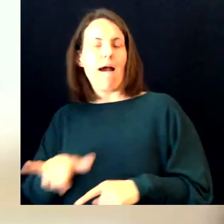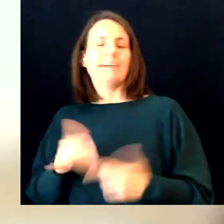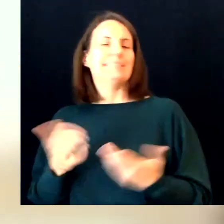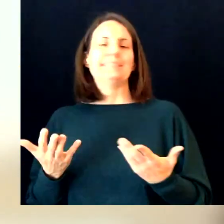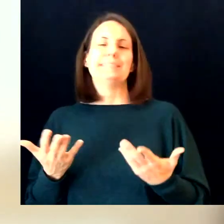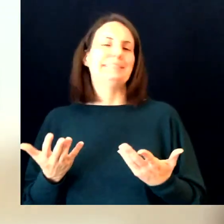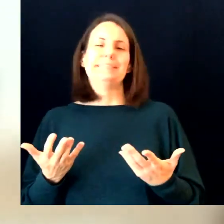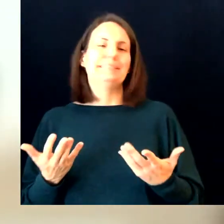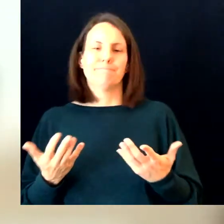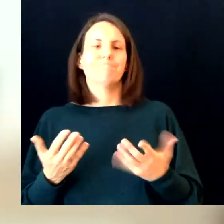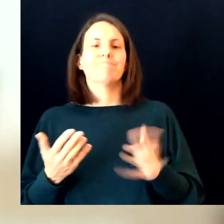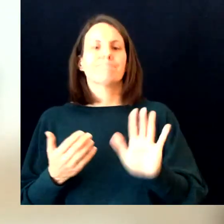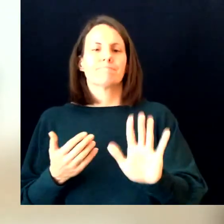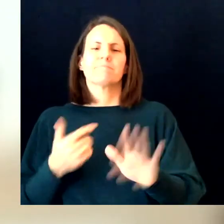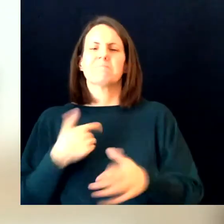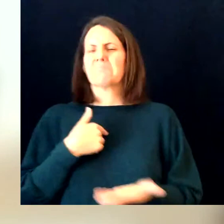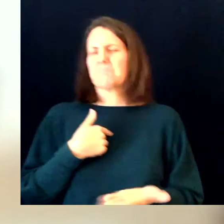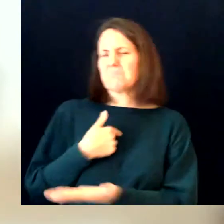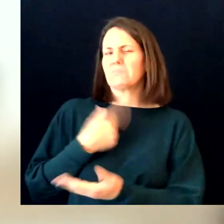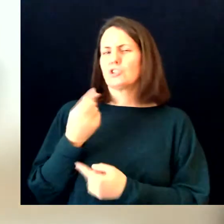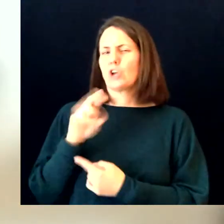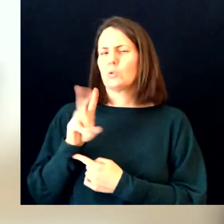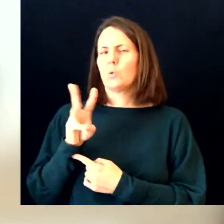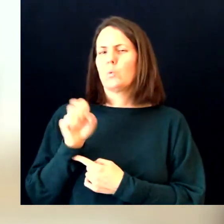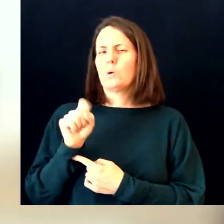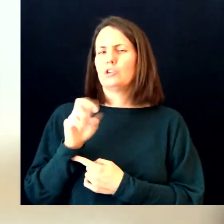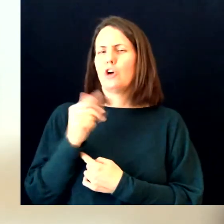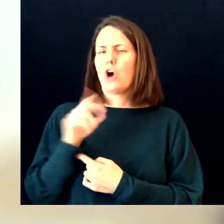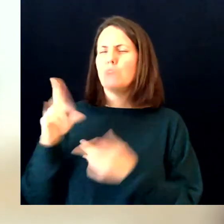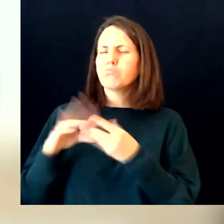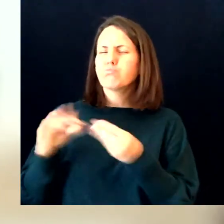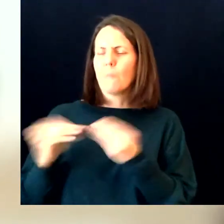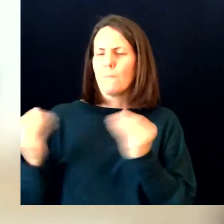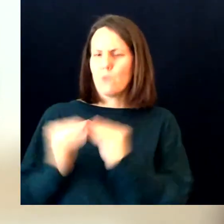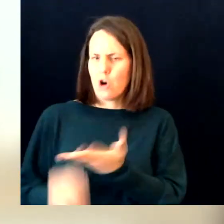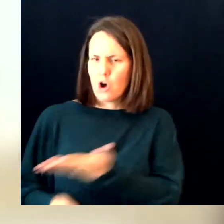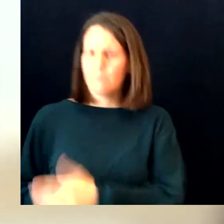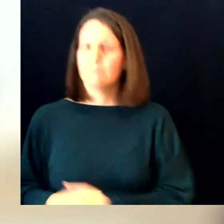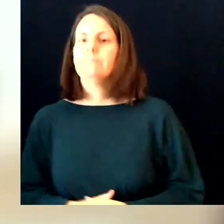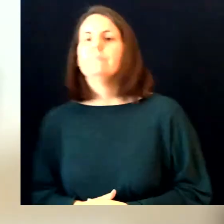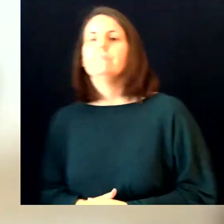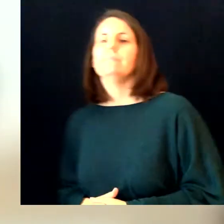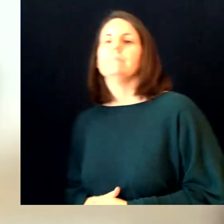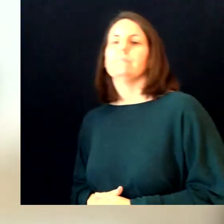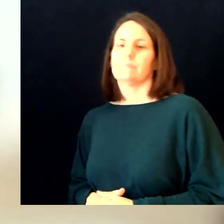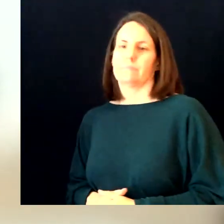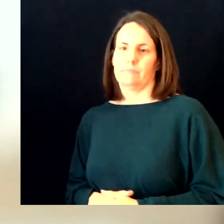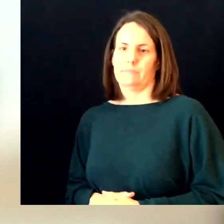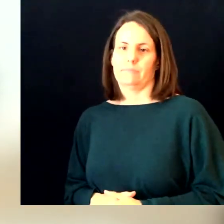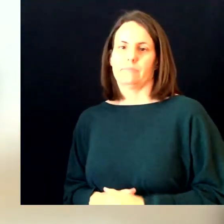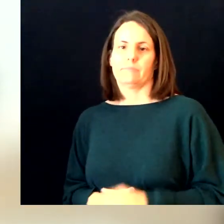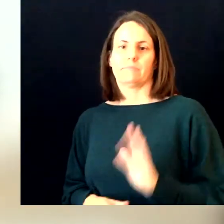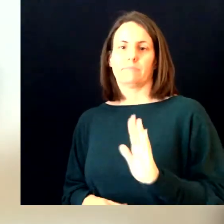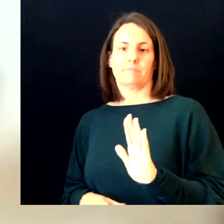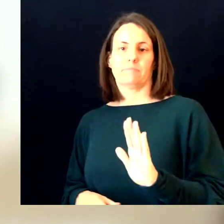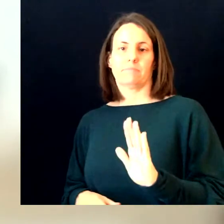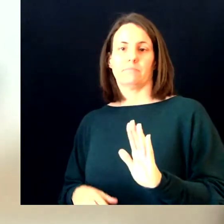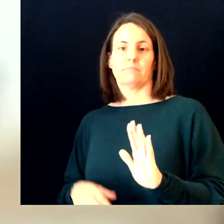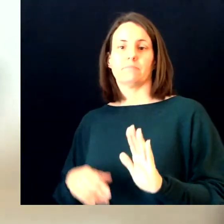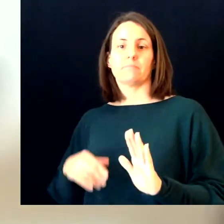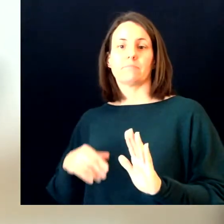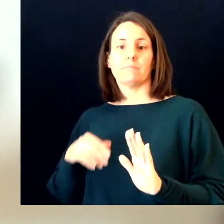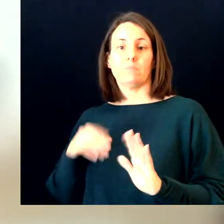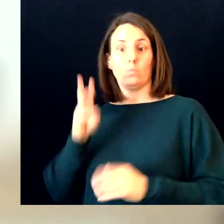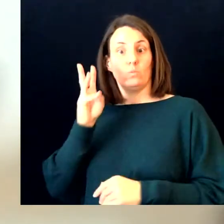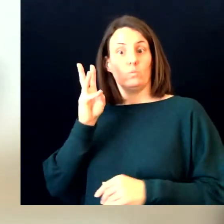Sure. We're not anticipating that at a statewide level, we're going to require or strongly recommend people formally